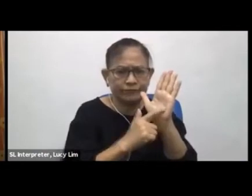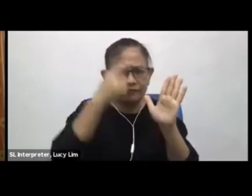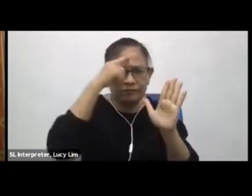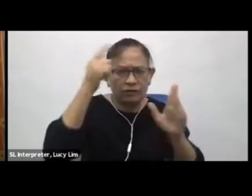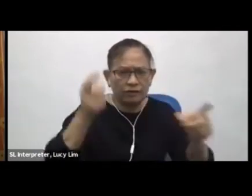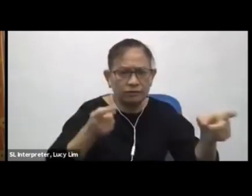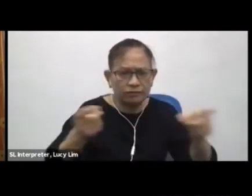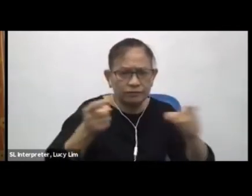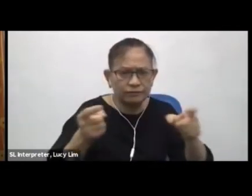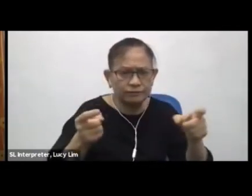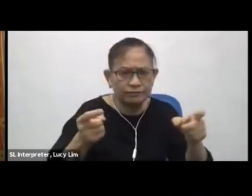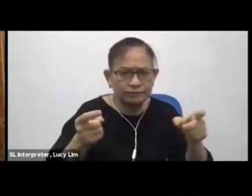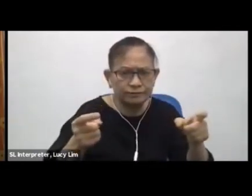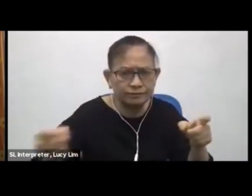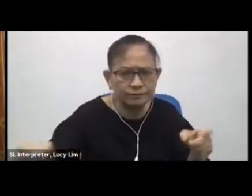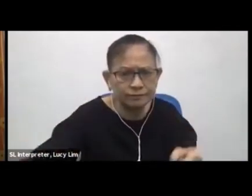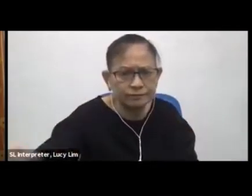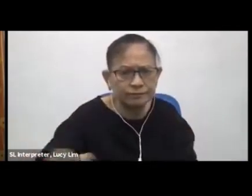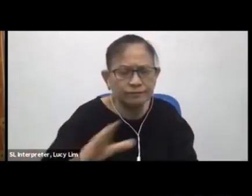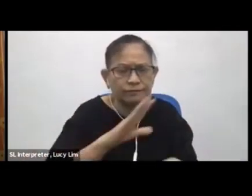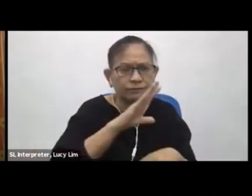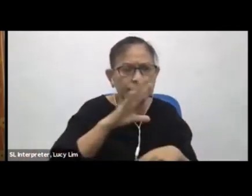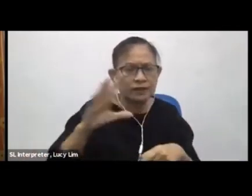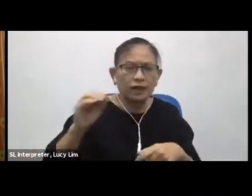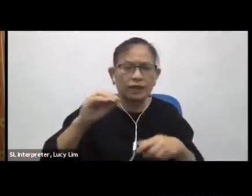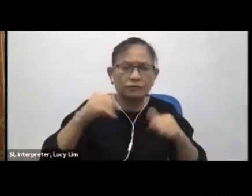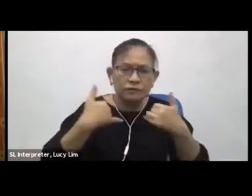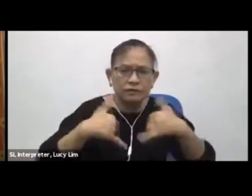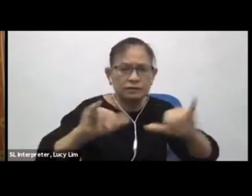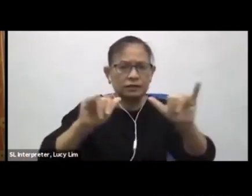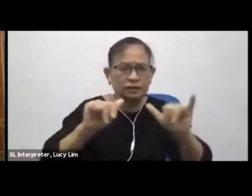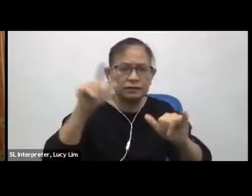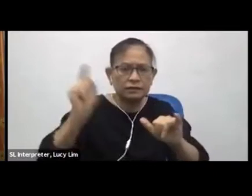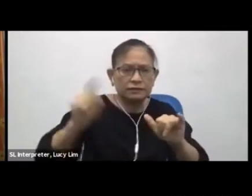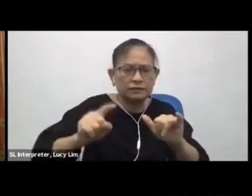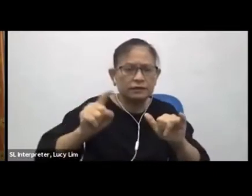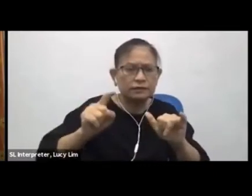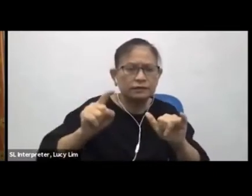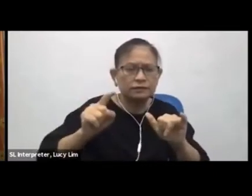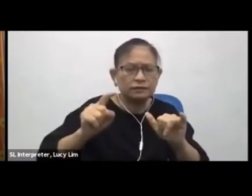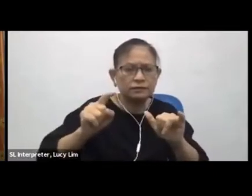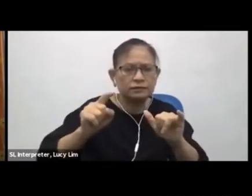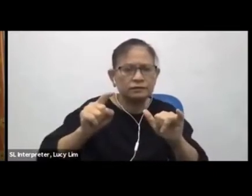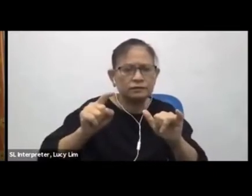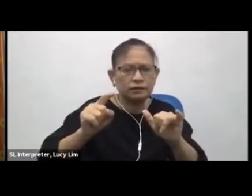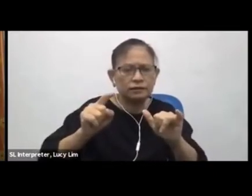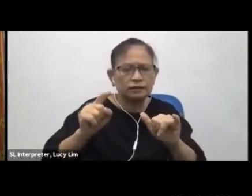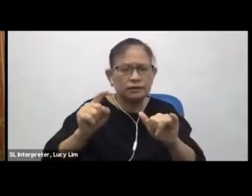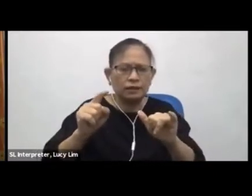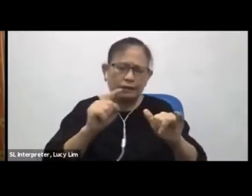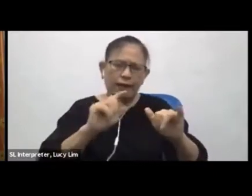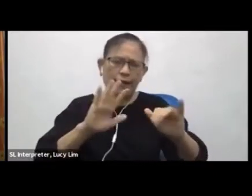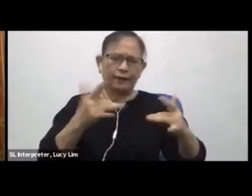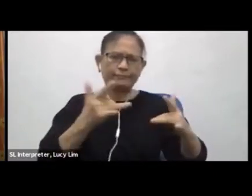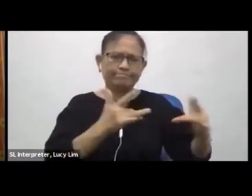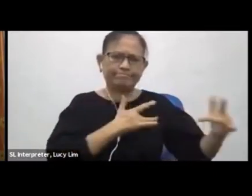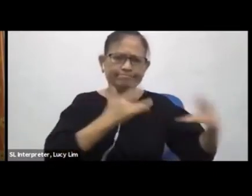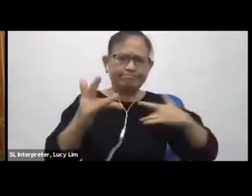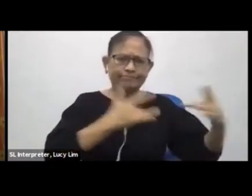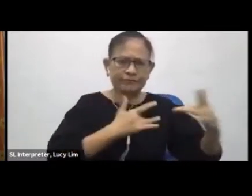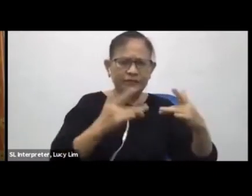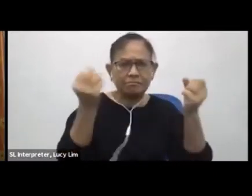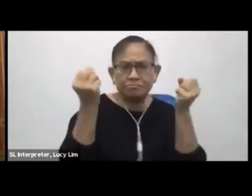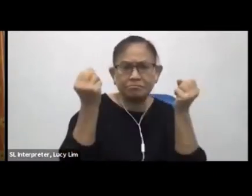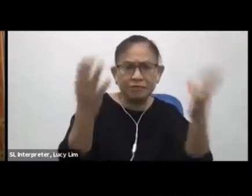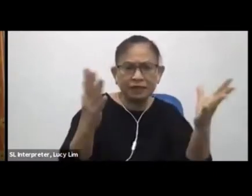gender-based violence, but we still need to sensitize many, not only